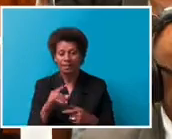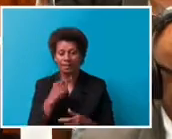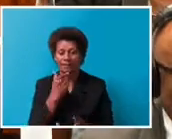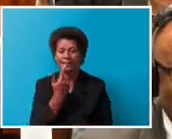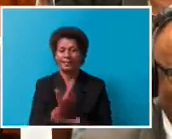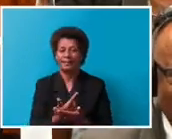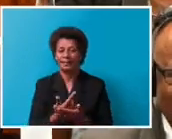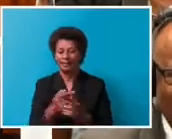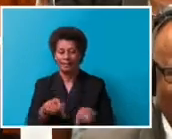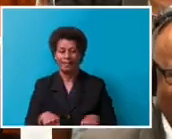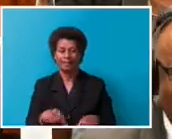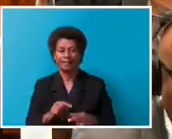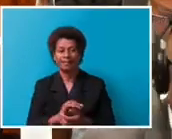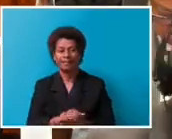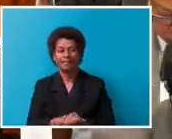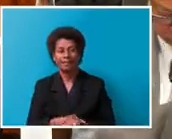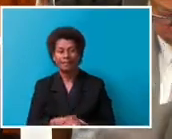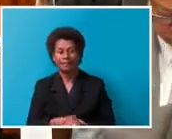here, Mr. Speaker, say.